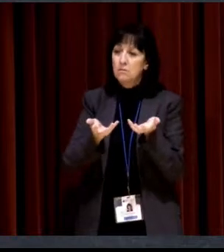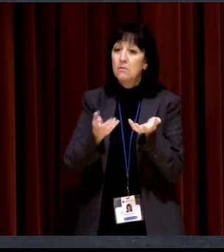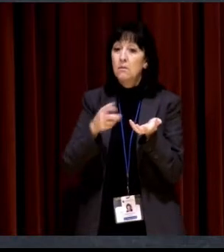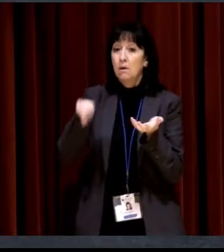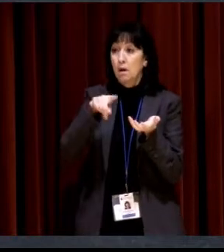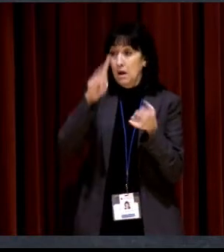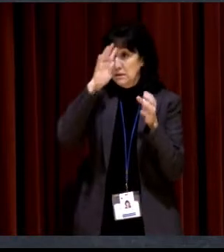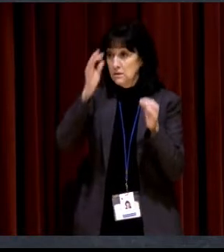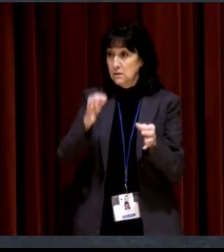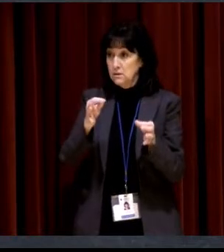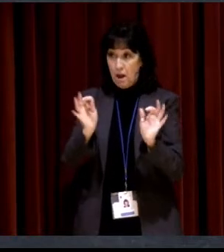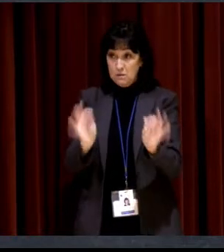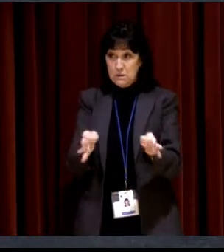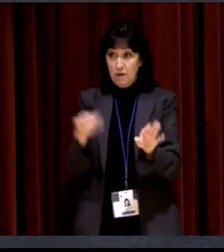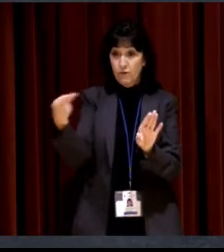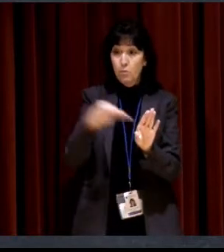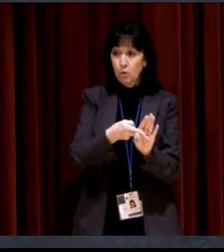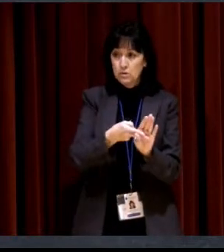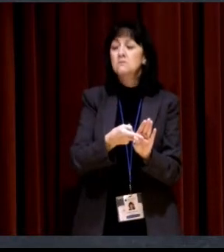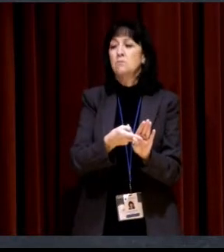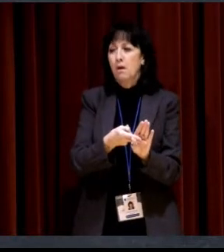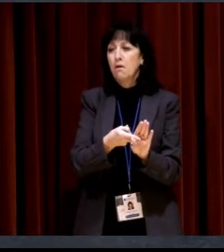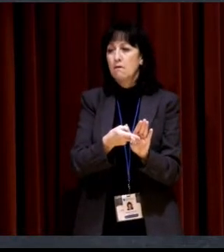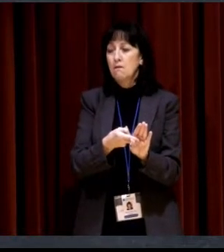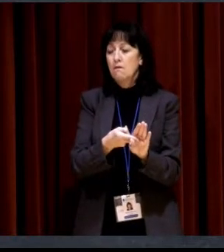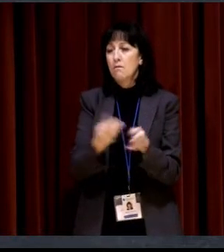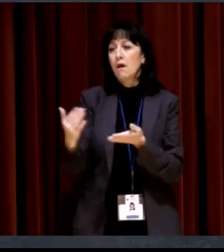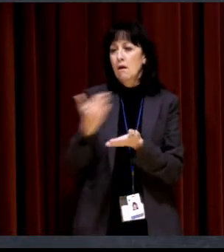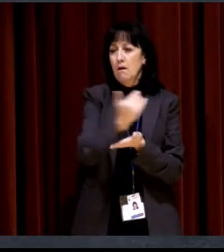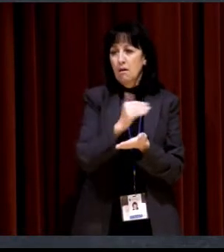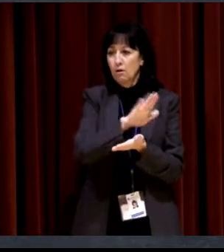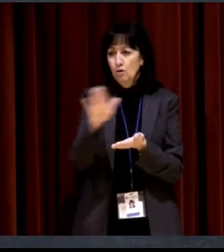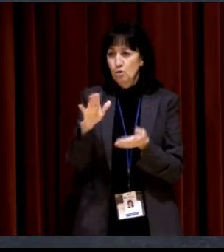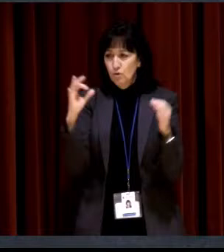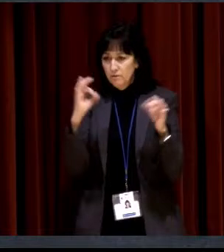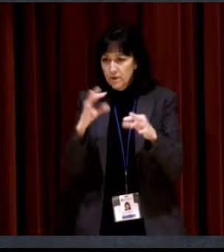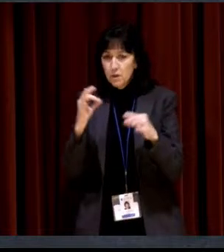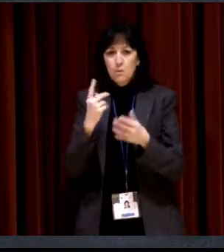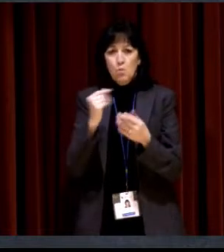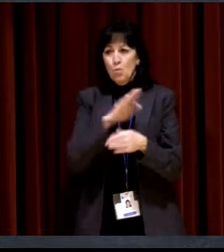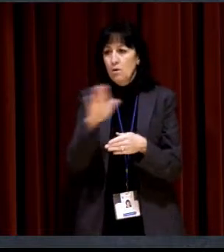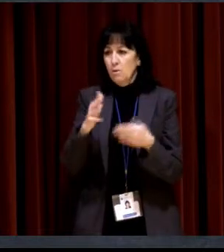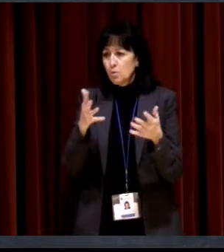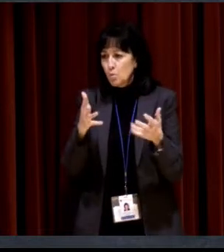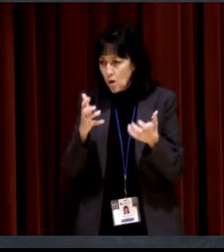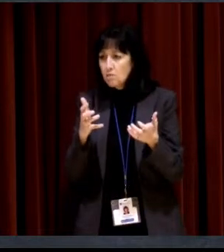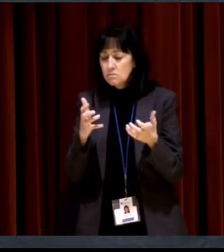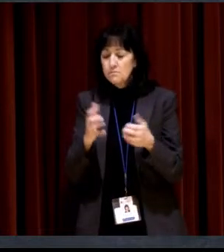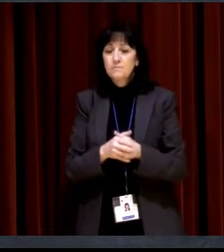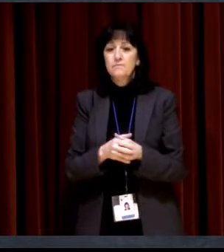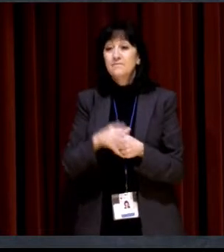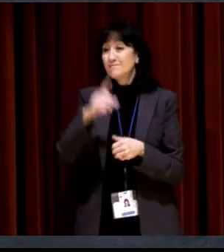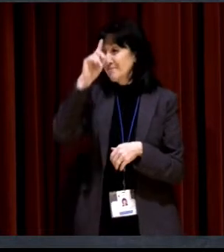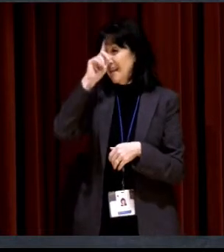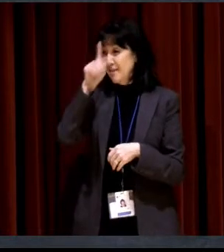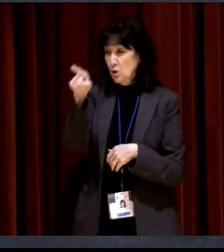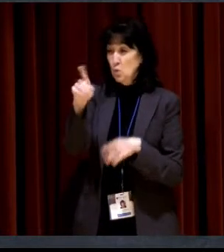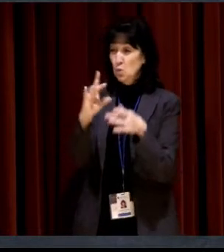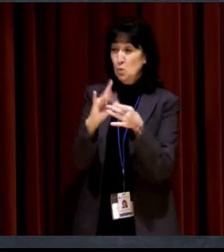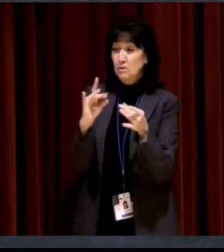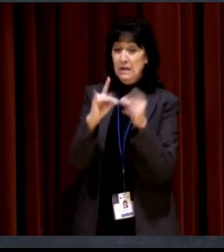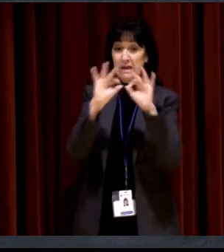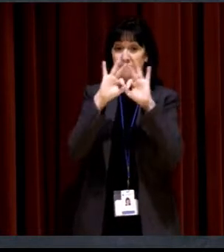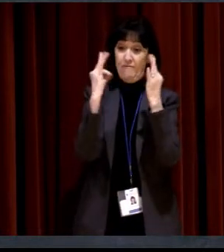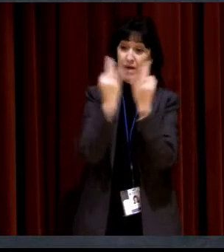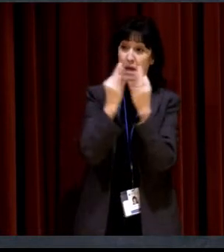teaching and engagement with families, I actually think it's probably the most important thing to the whole plan. I think that we've got to engage families,